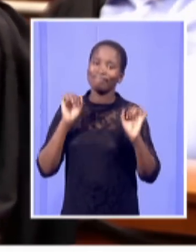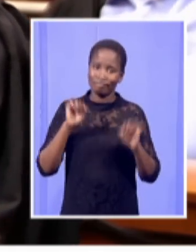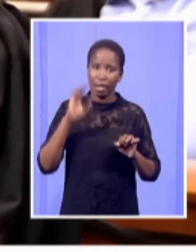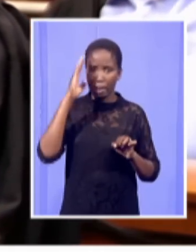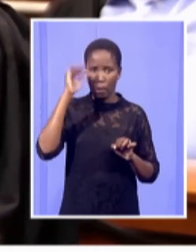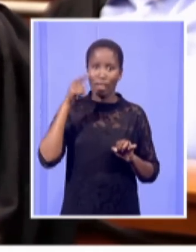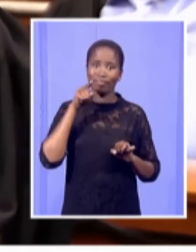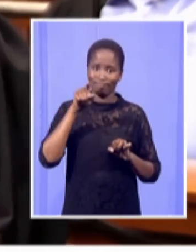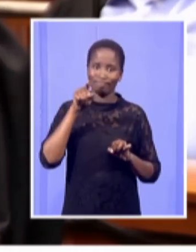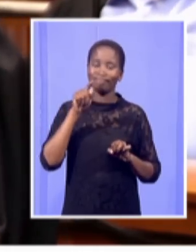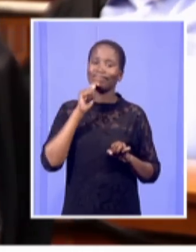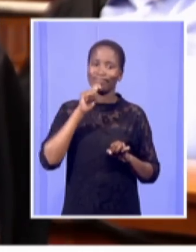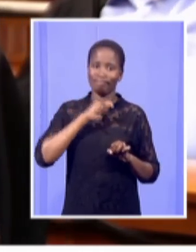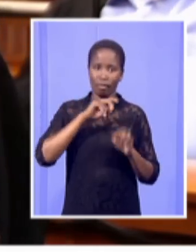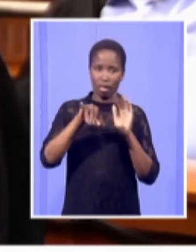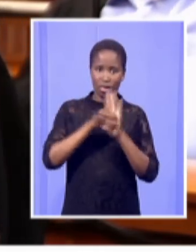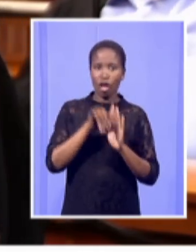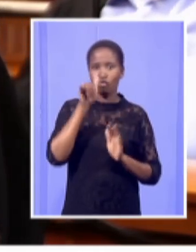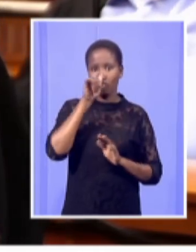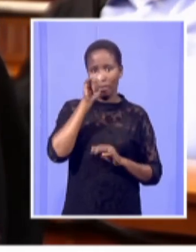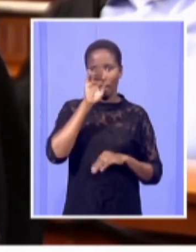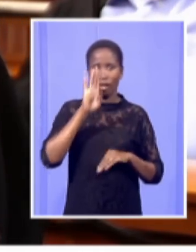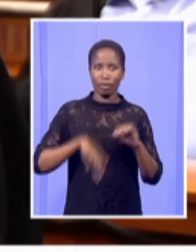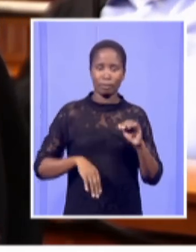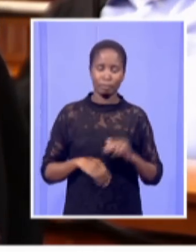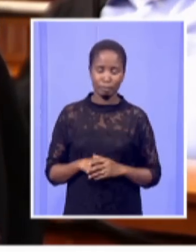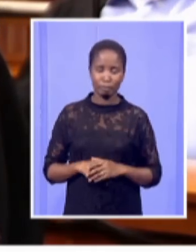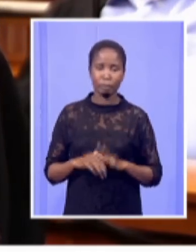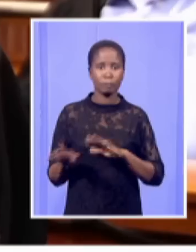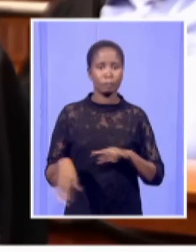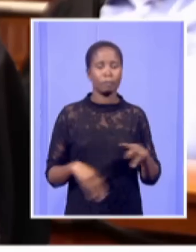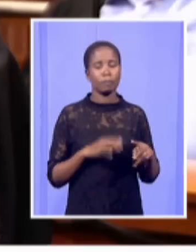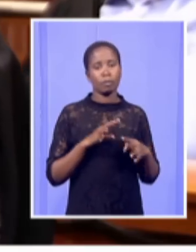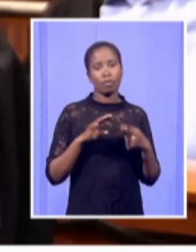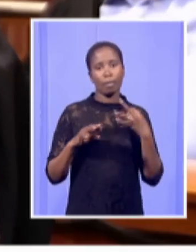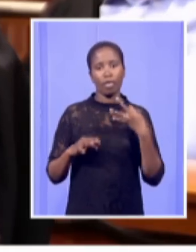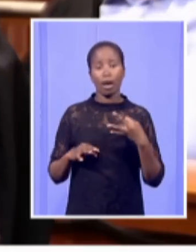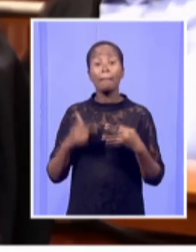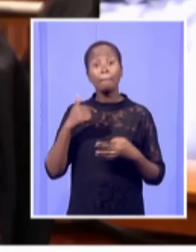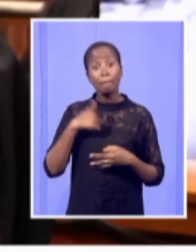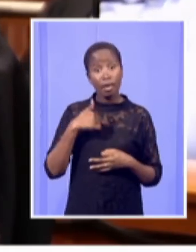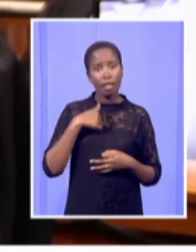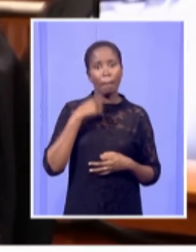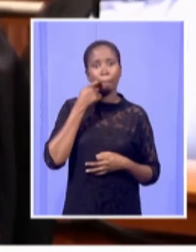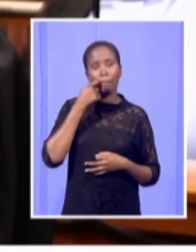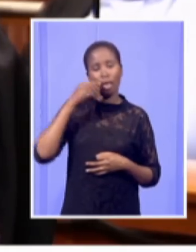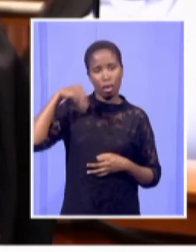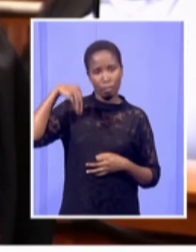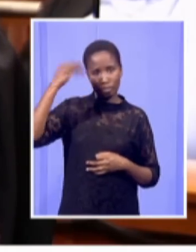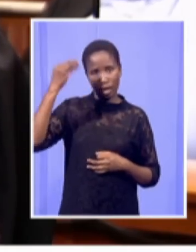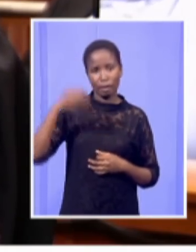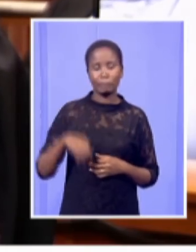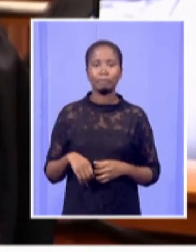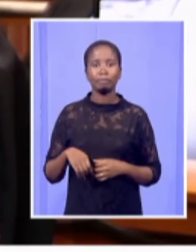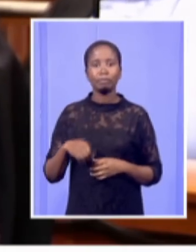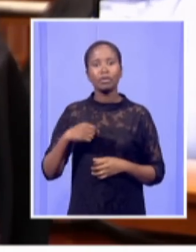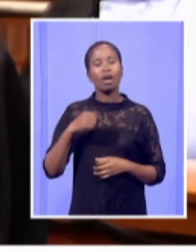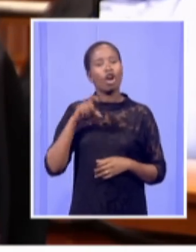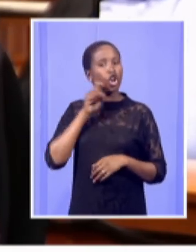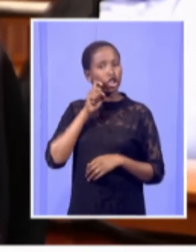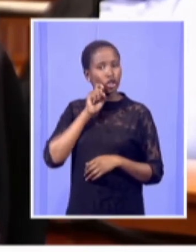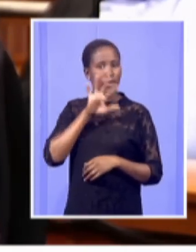criminal offense. 3. I'm an adult male person, 55